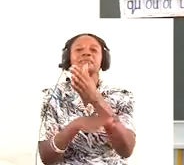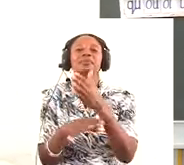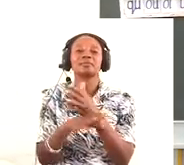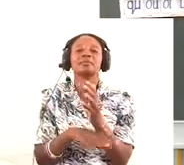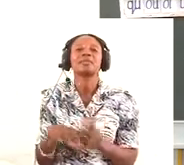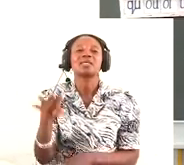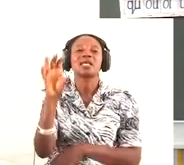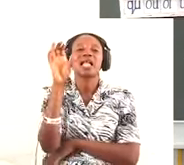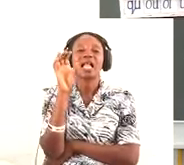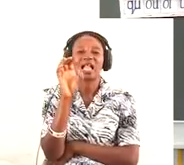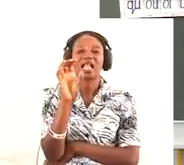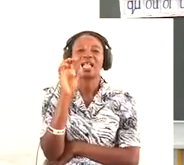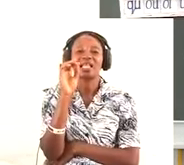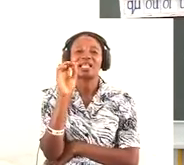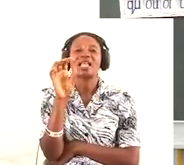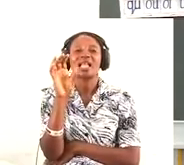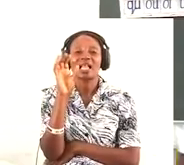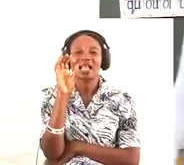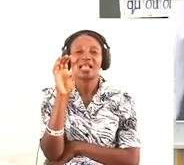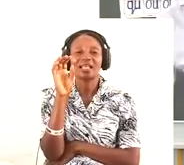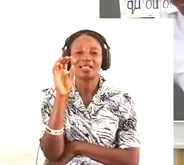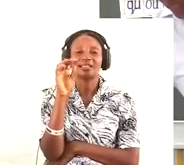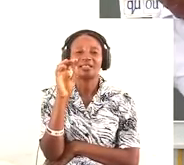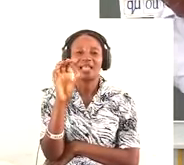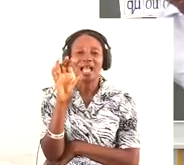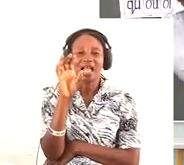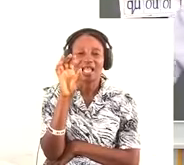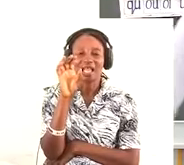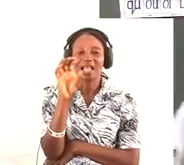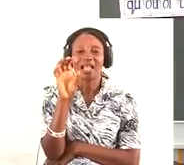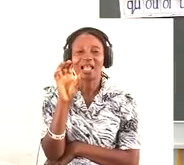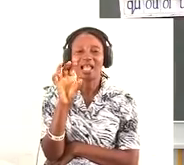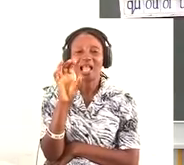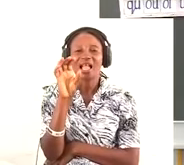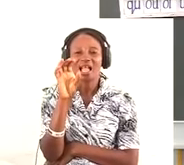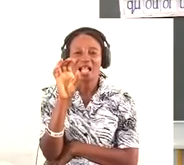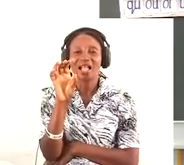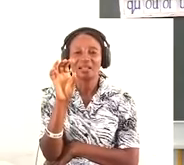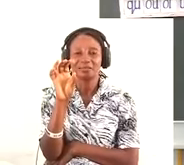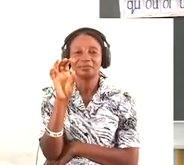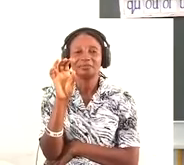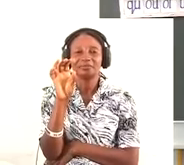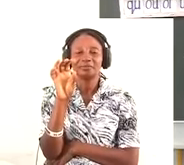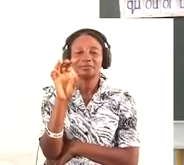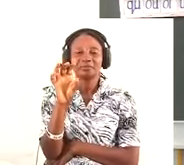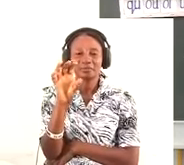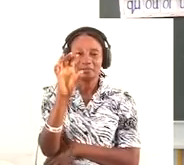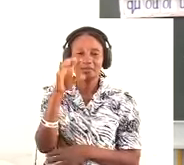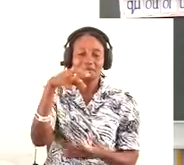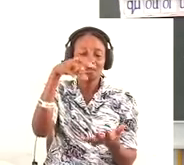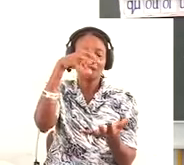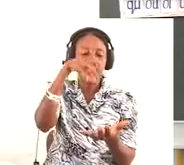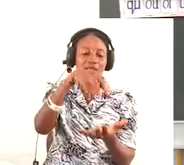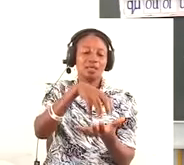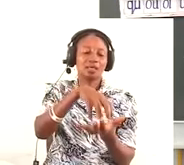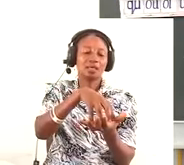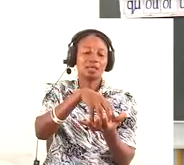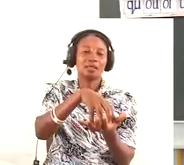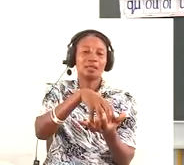go. You have k, k. Still on the C, that is k, You have